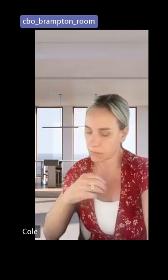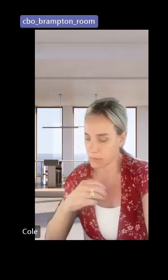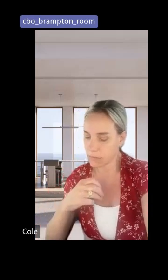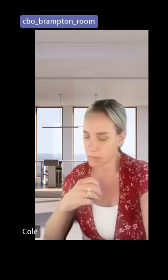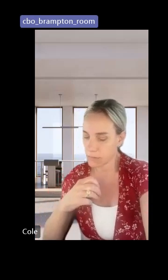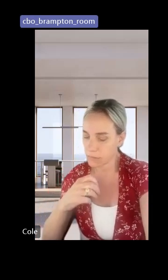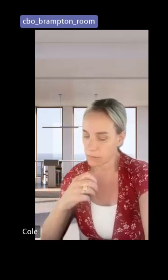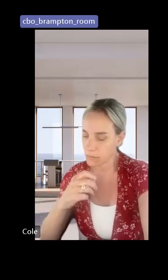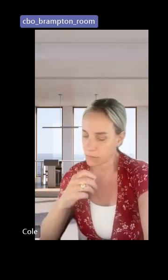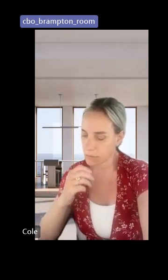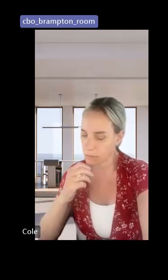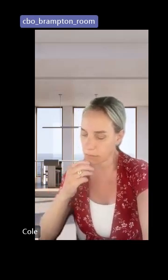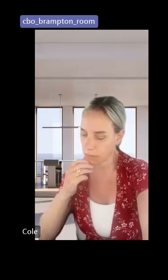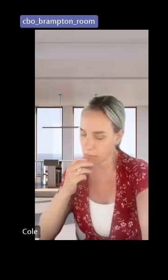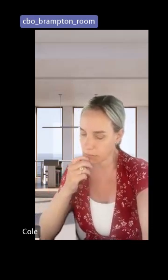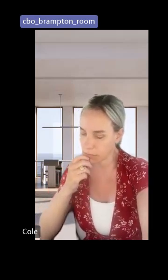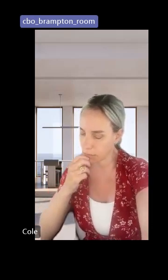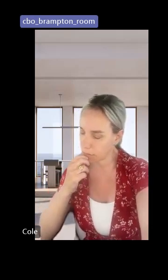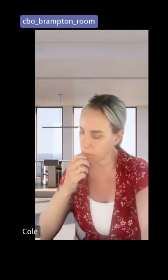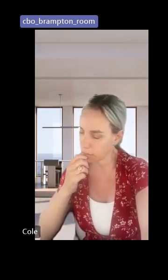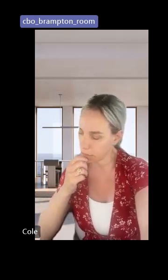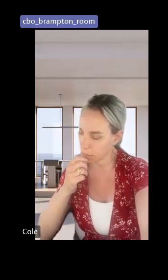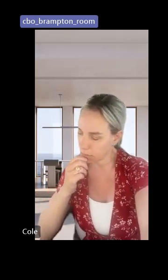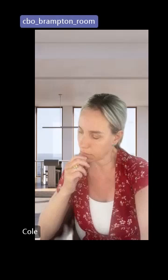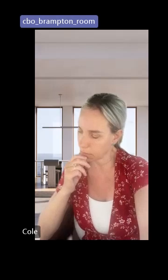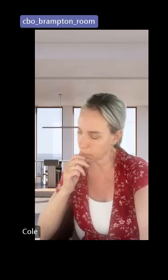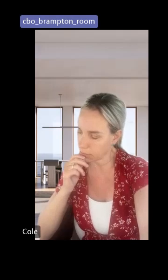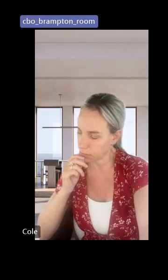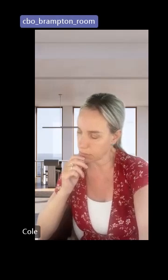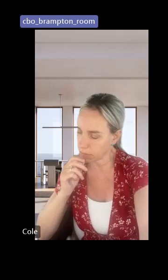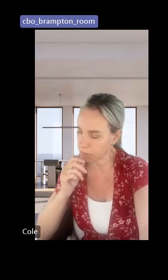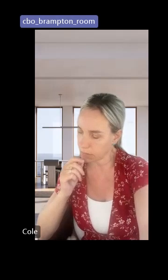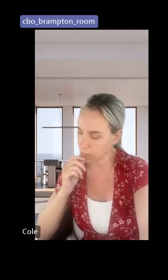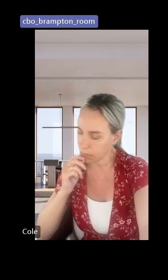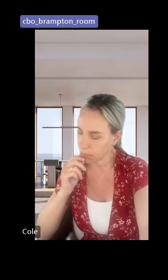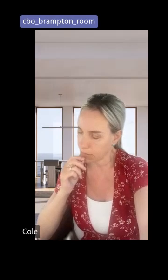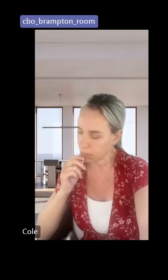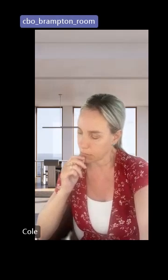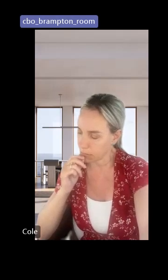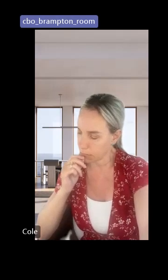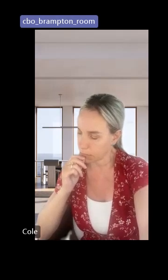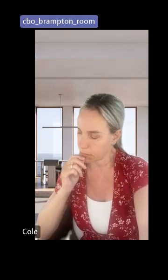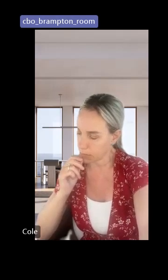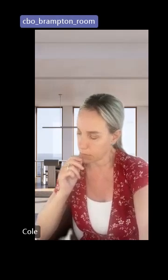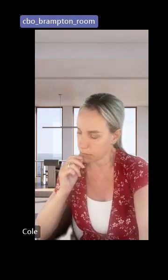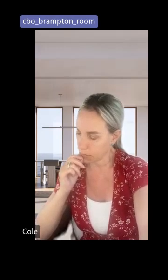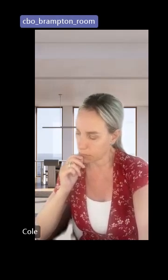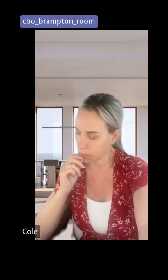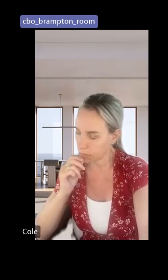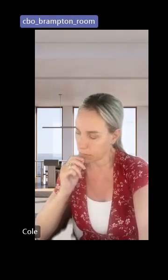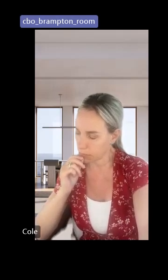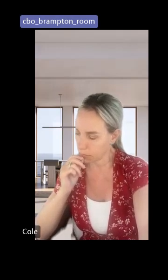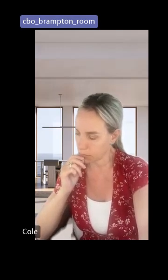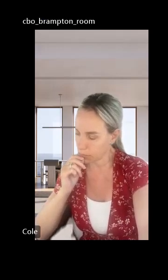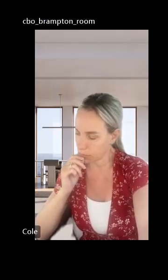opportunities, free food and supplies, so provide free food and supplies to support students' basic needs.